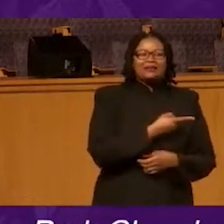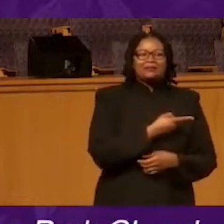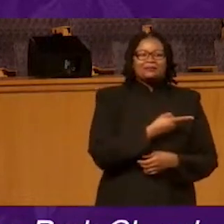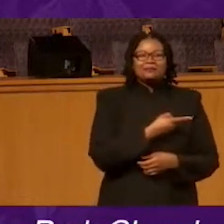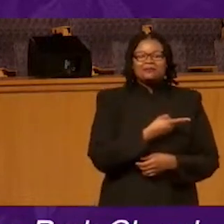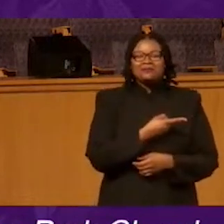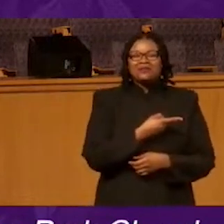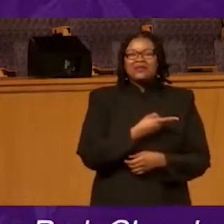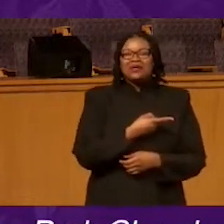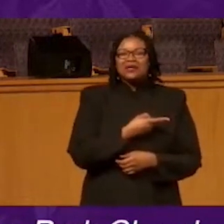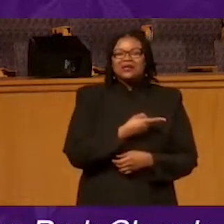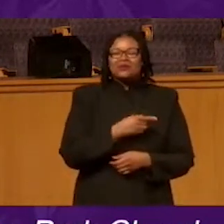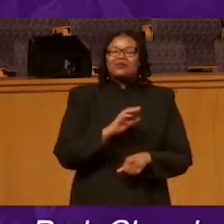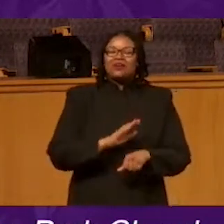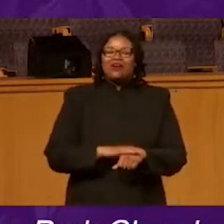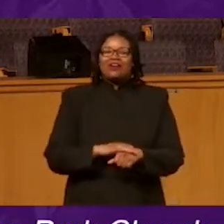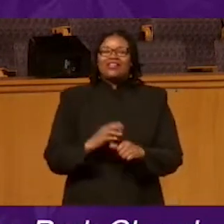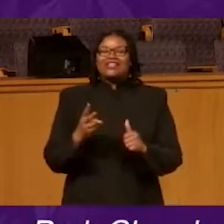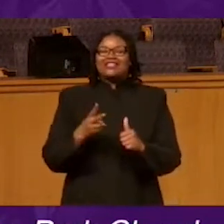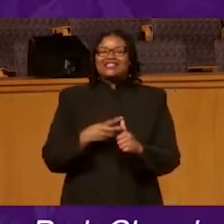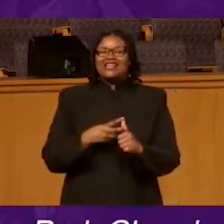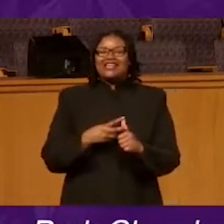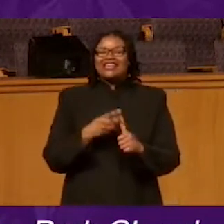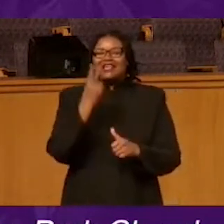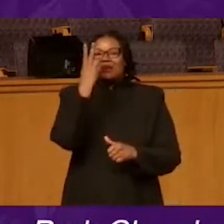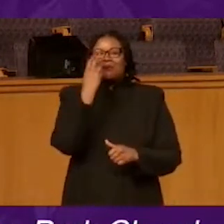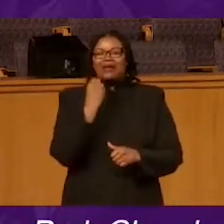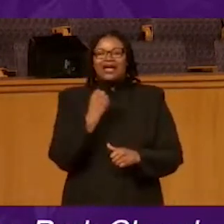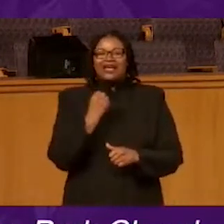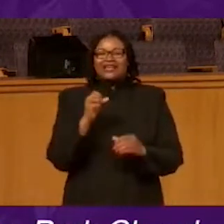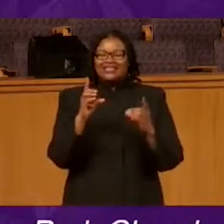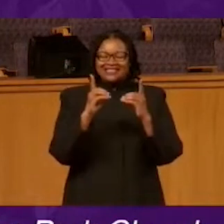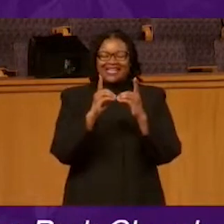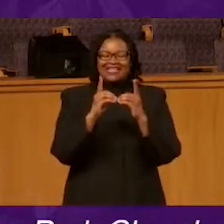that I would be on my second blind date.